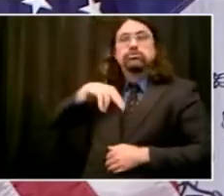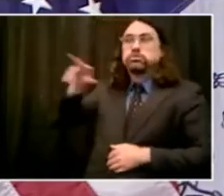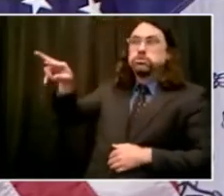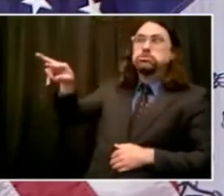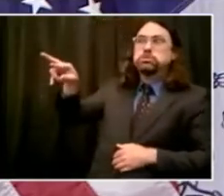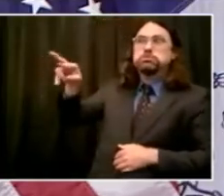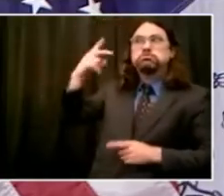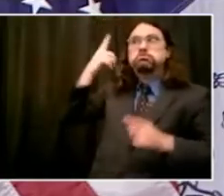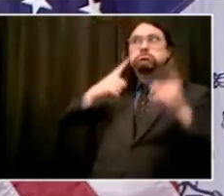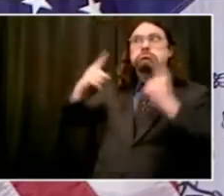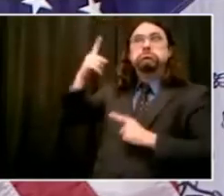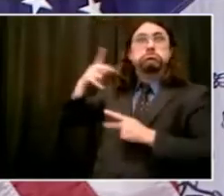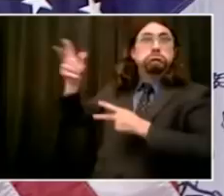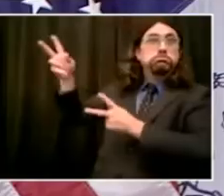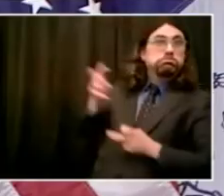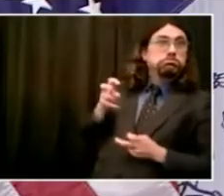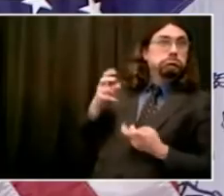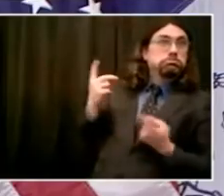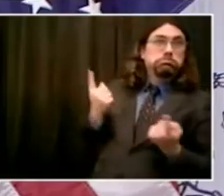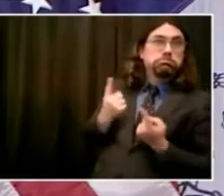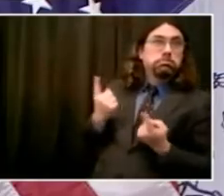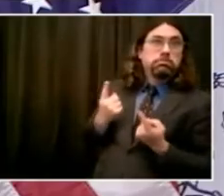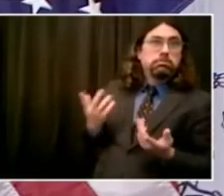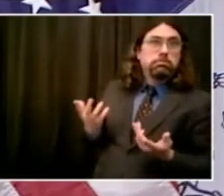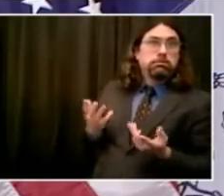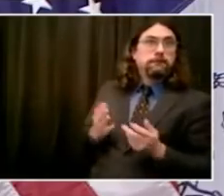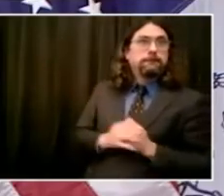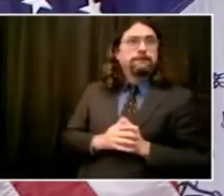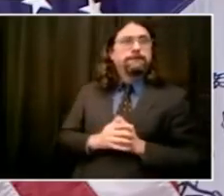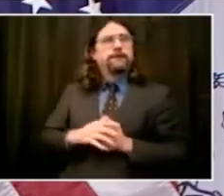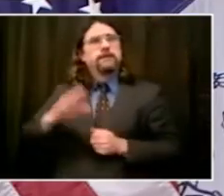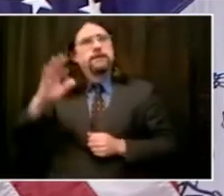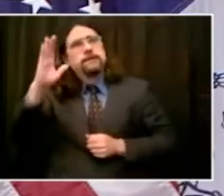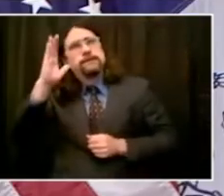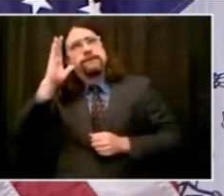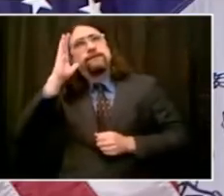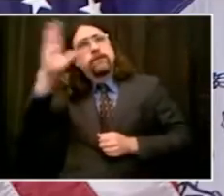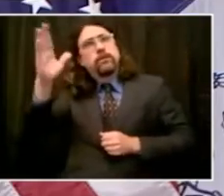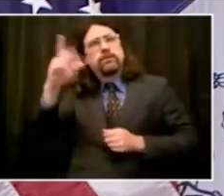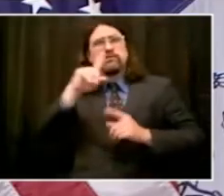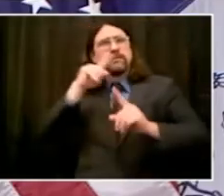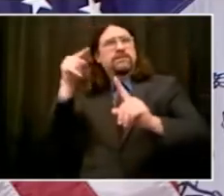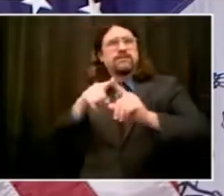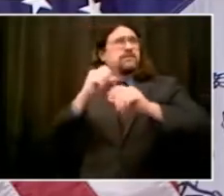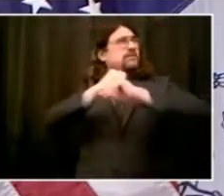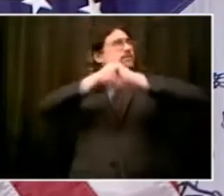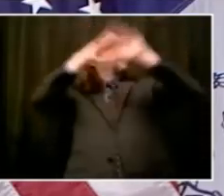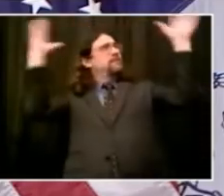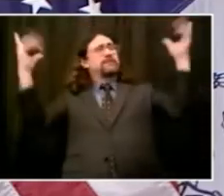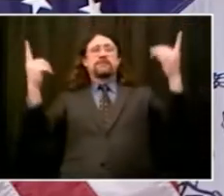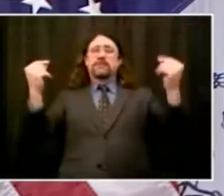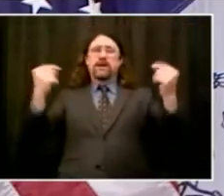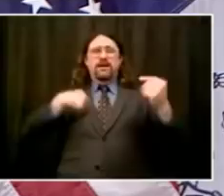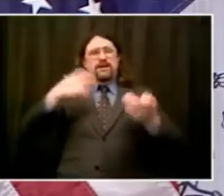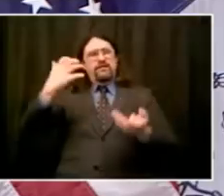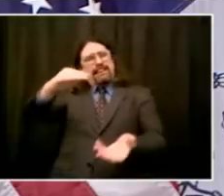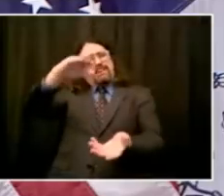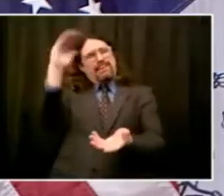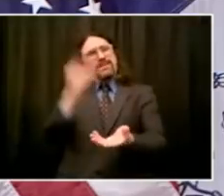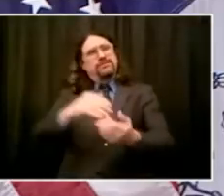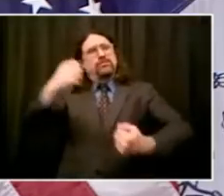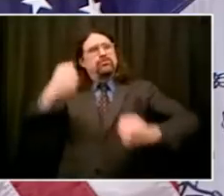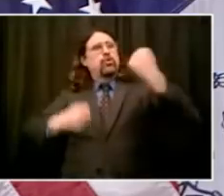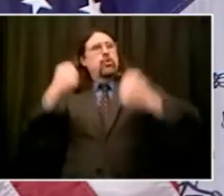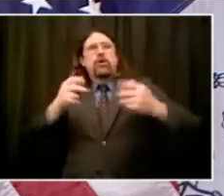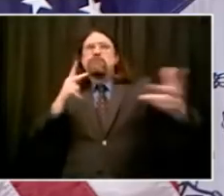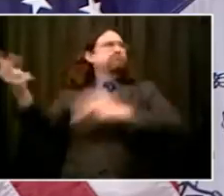we have to do bold things to get there. That's different from what we're going to deal with, you know, in the next year or two, where